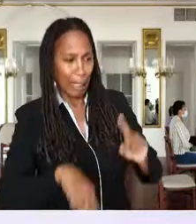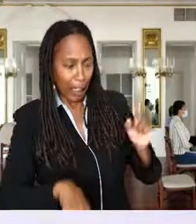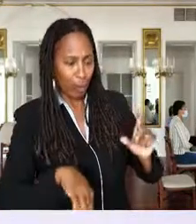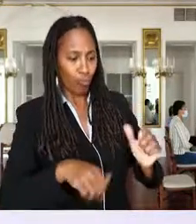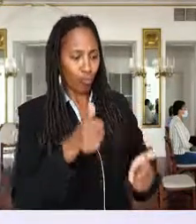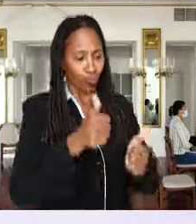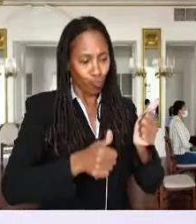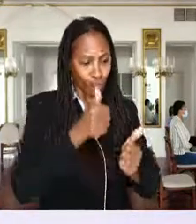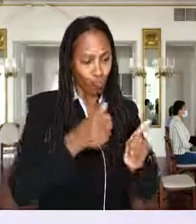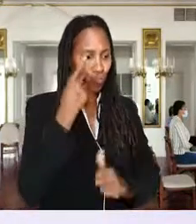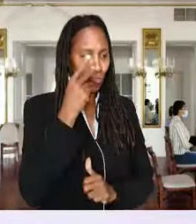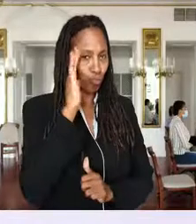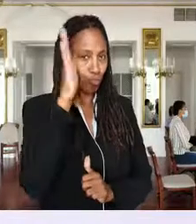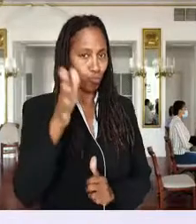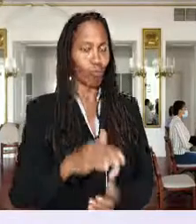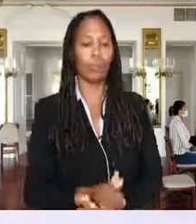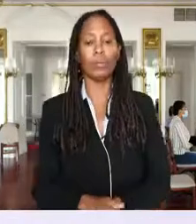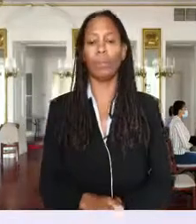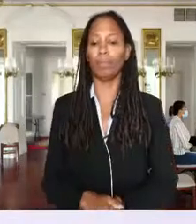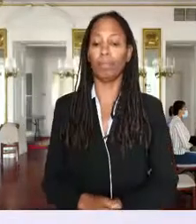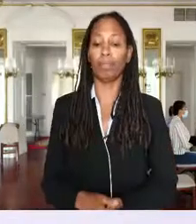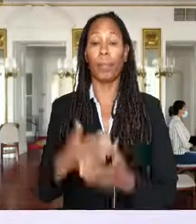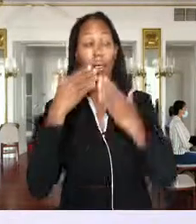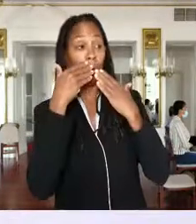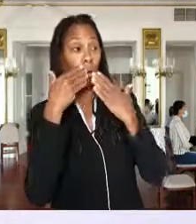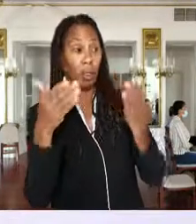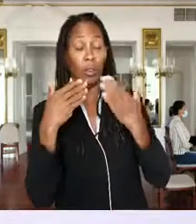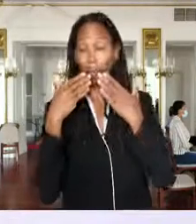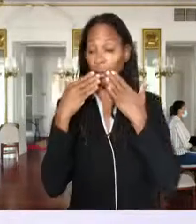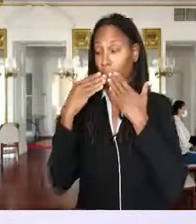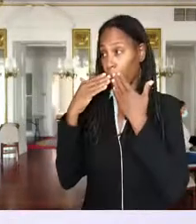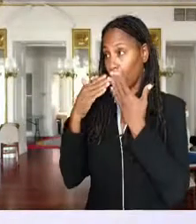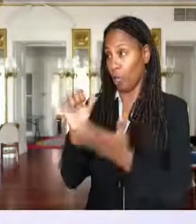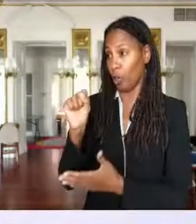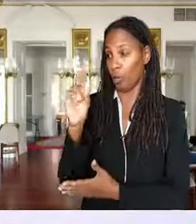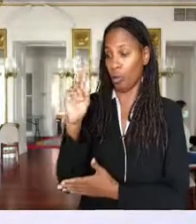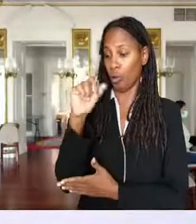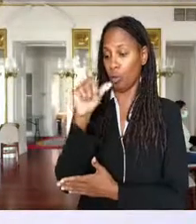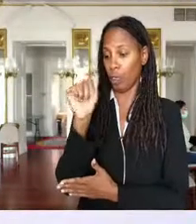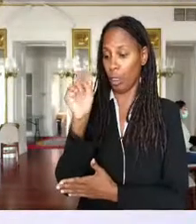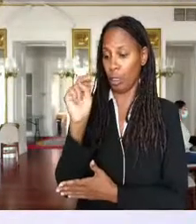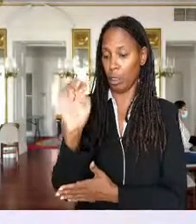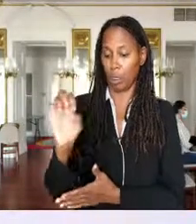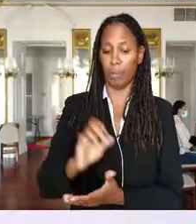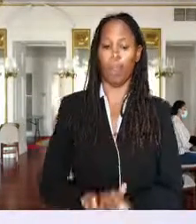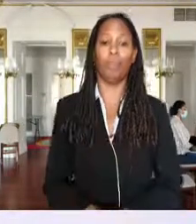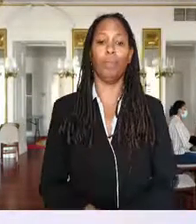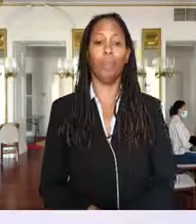order. Okay, thank you. Thank you, Susan. Lasiba.